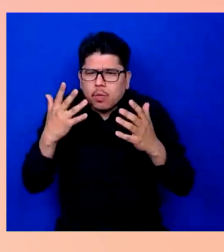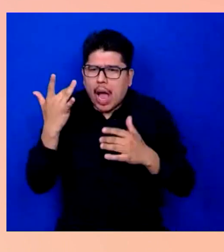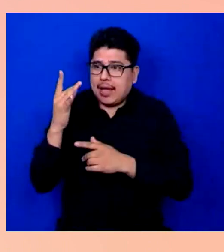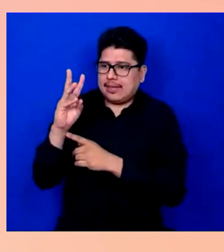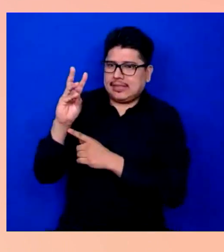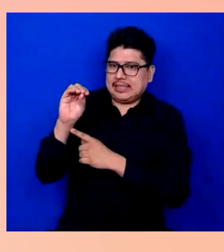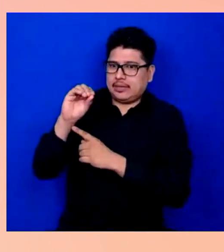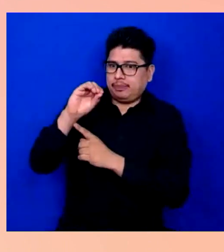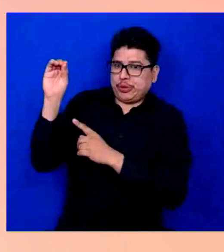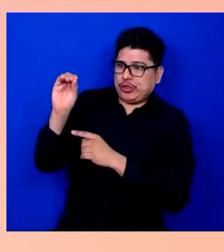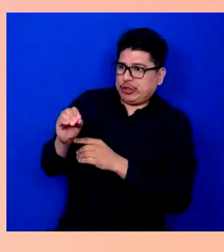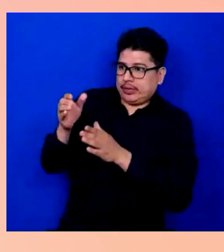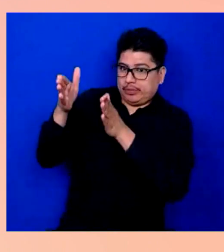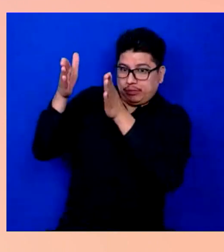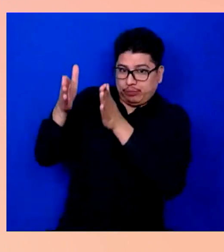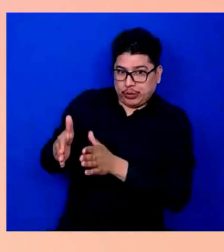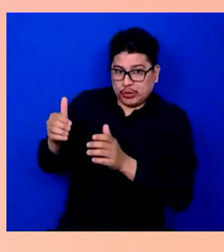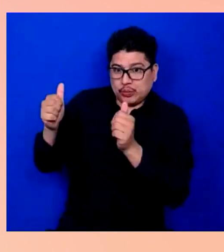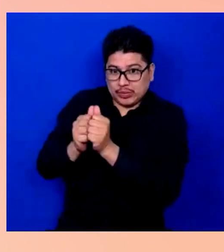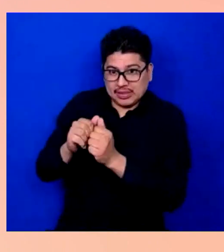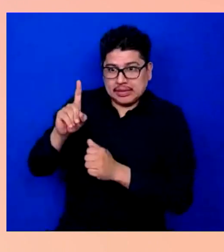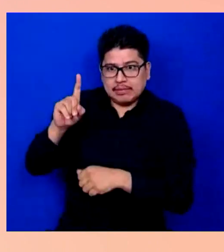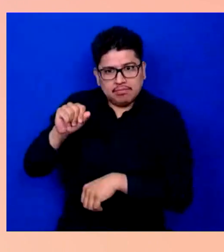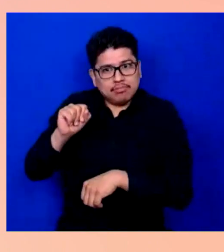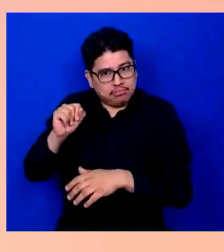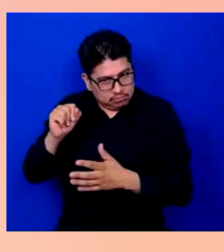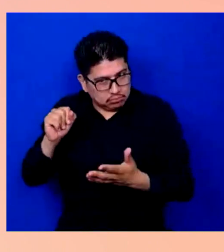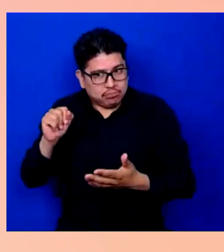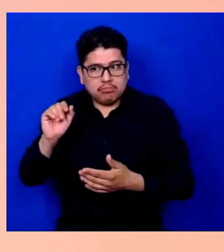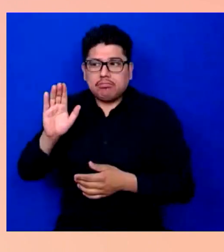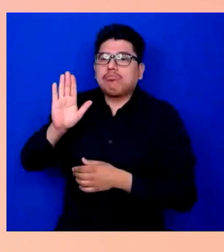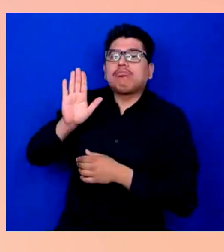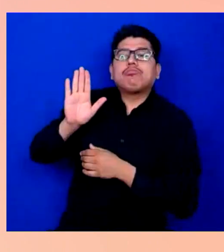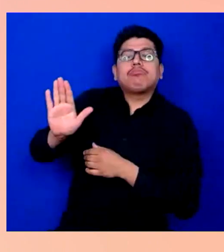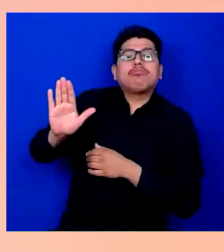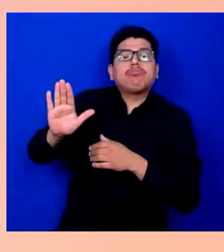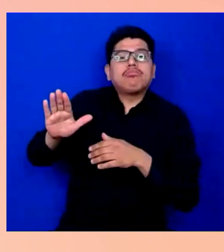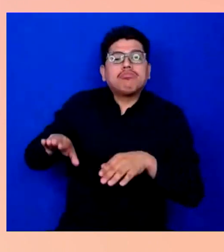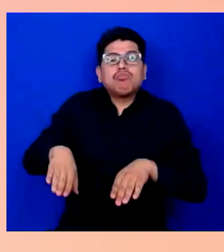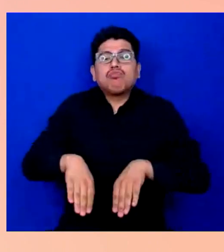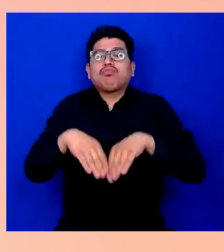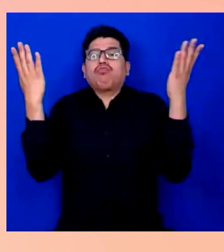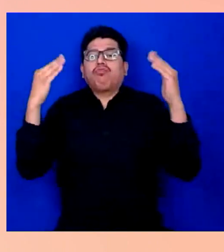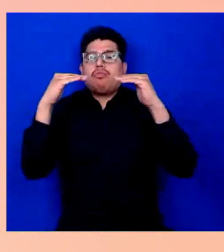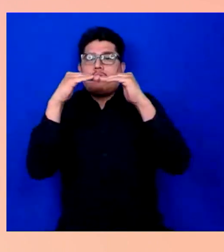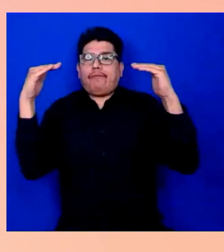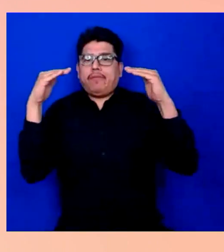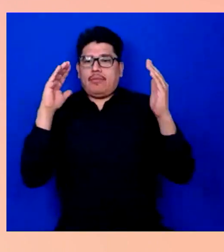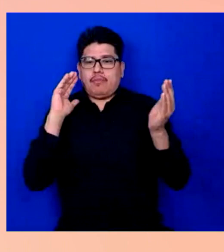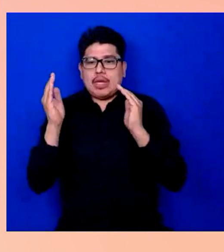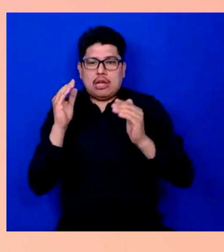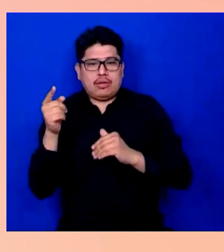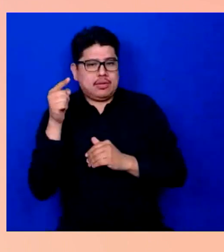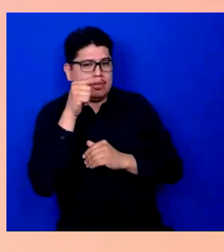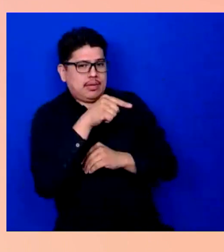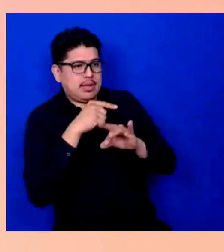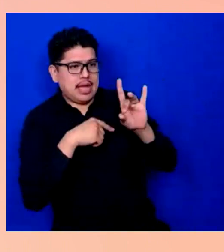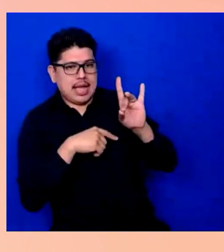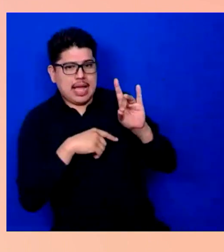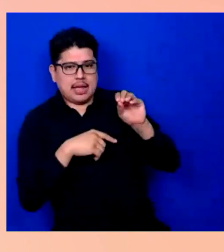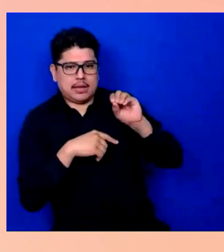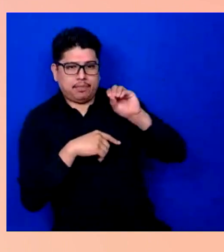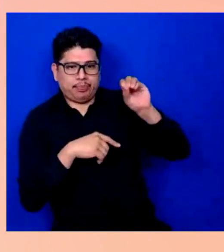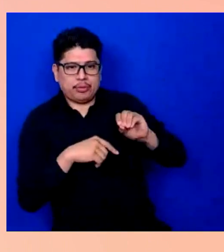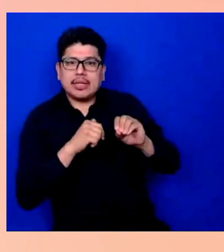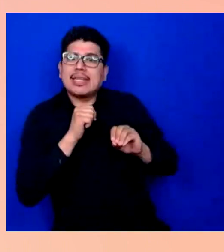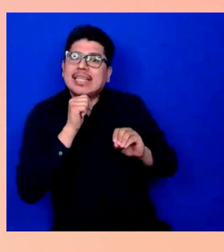disabilities are active in the open labor market, compared to 80% of non-disabled people. So if we